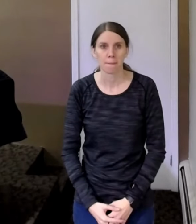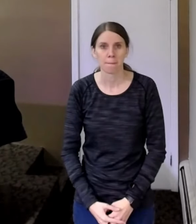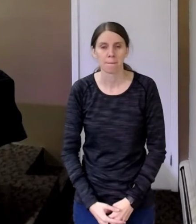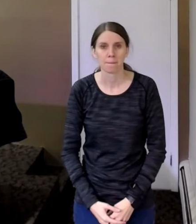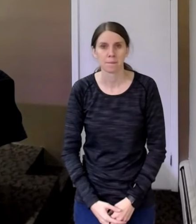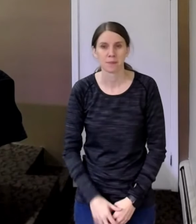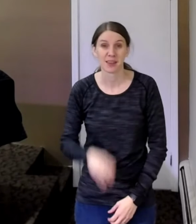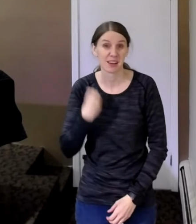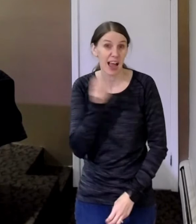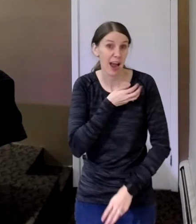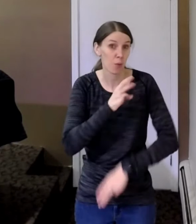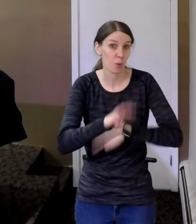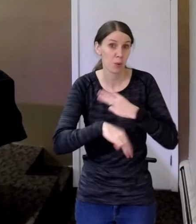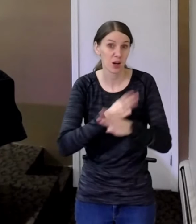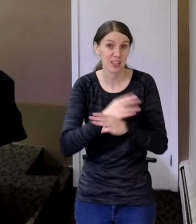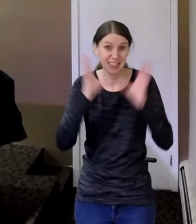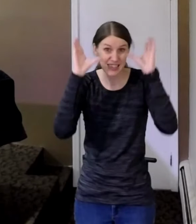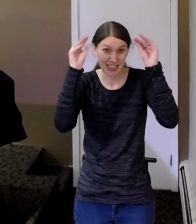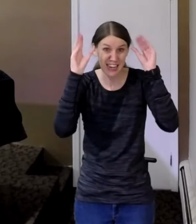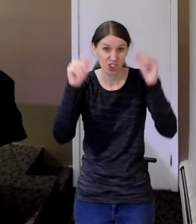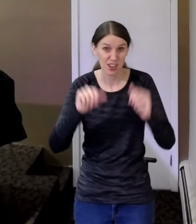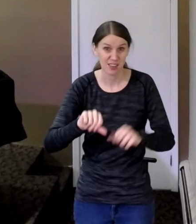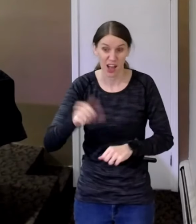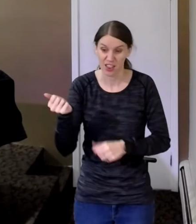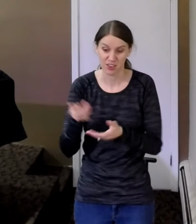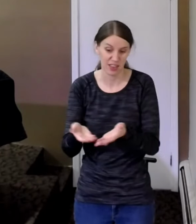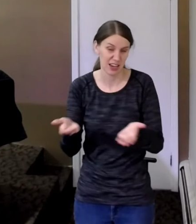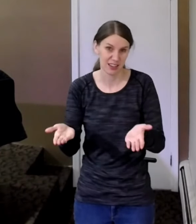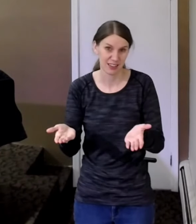But our society is teaching anything but that.